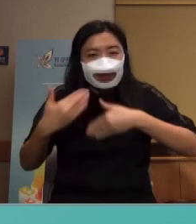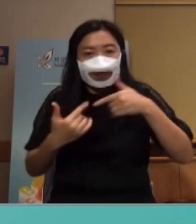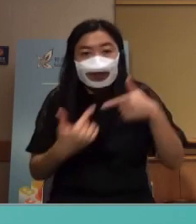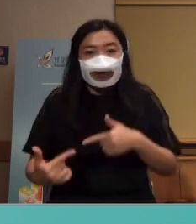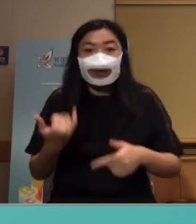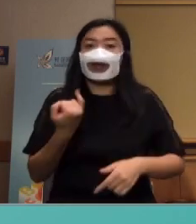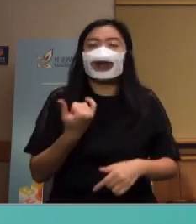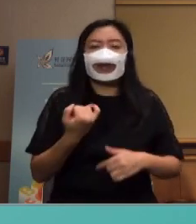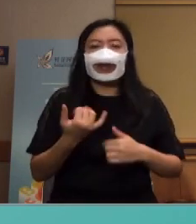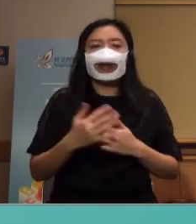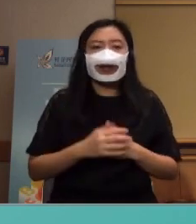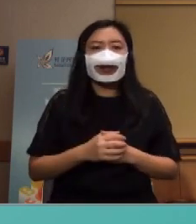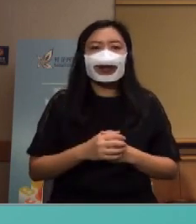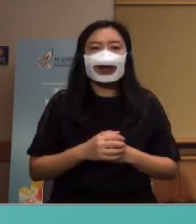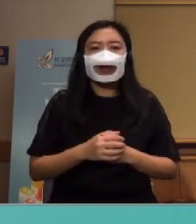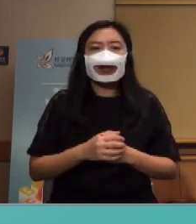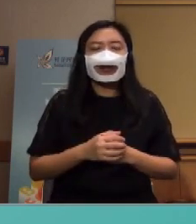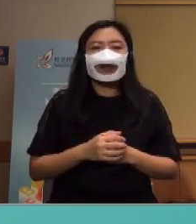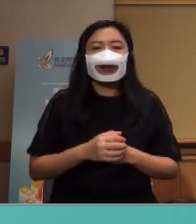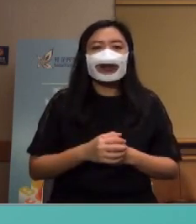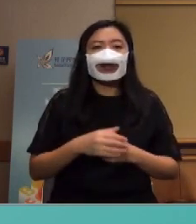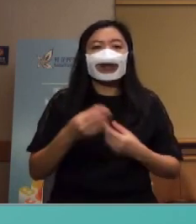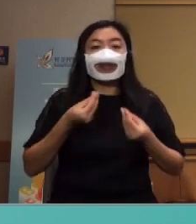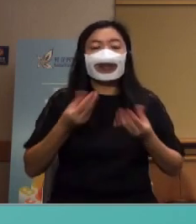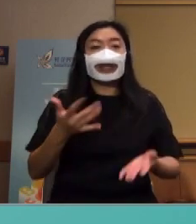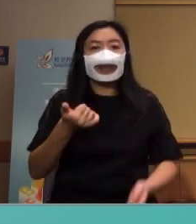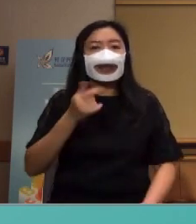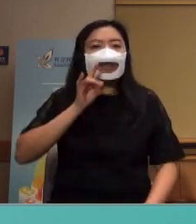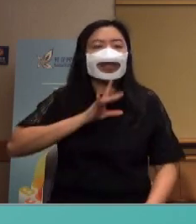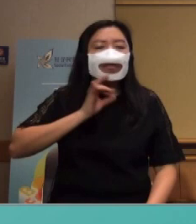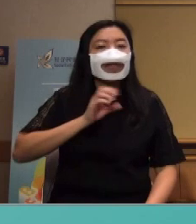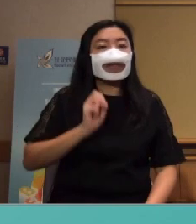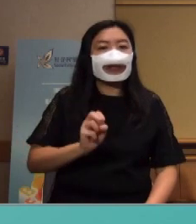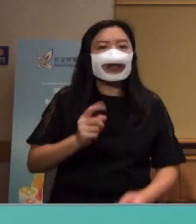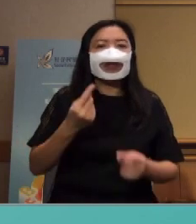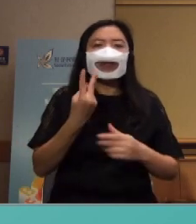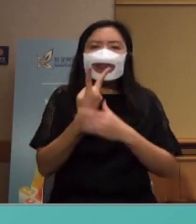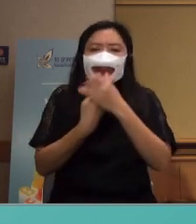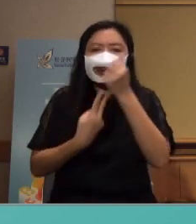experiences every day. So how can match this together? This is what we are always thinking.